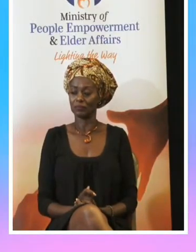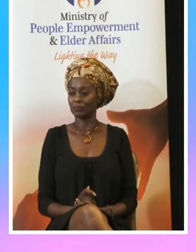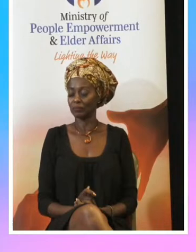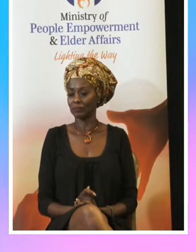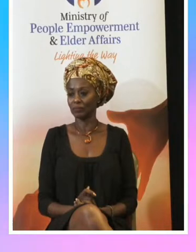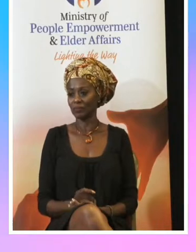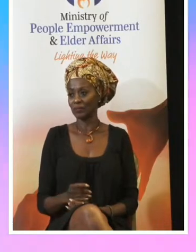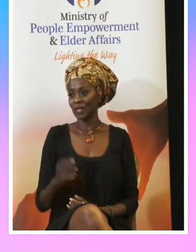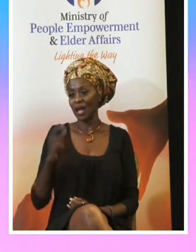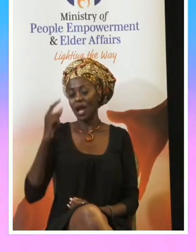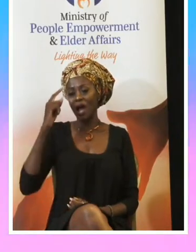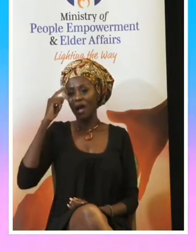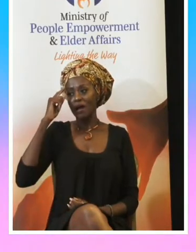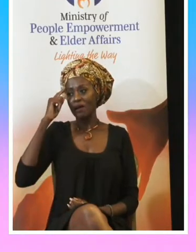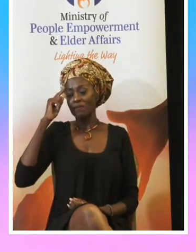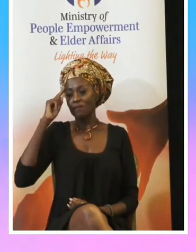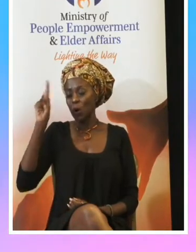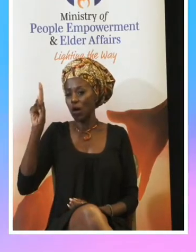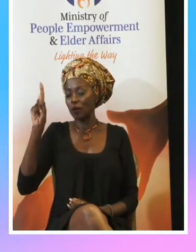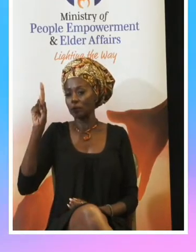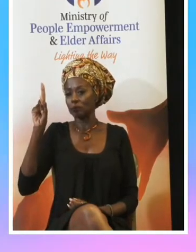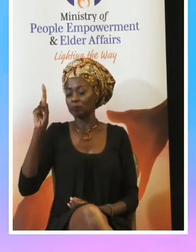for imploring us to recognize